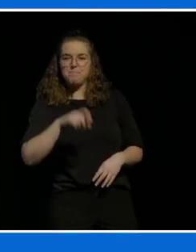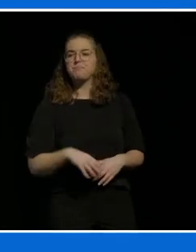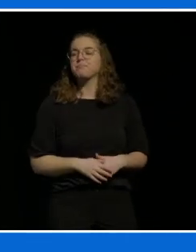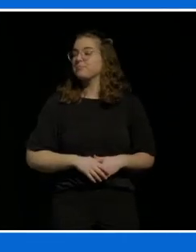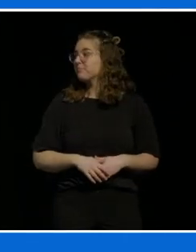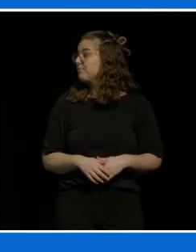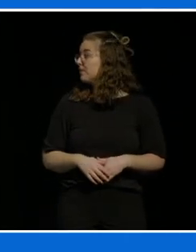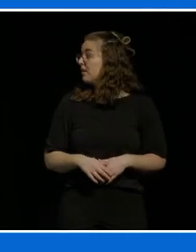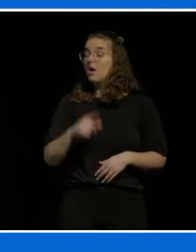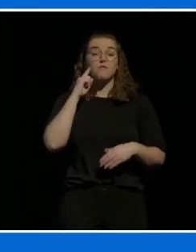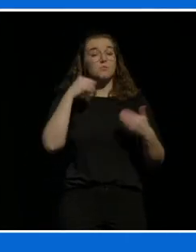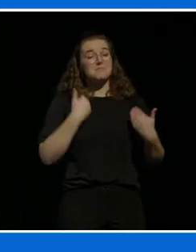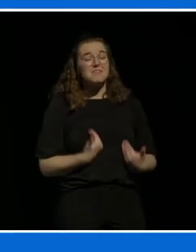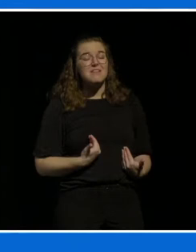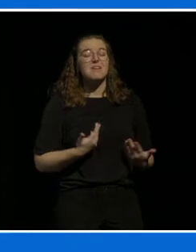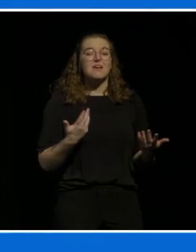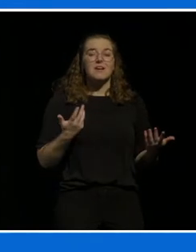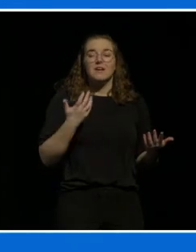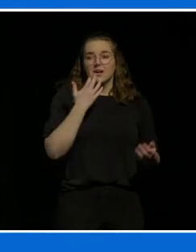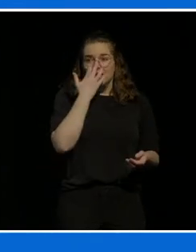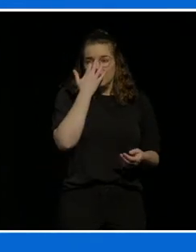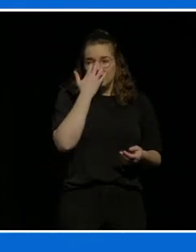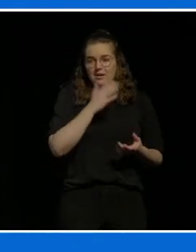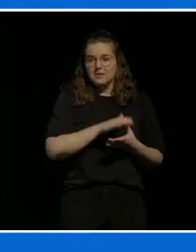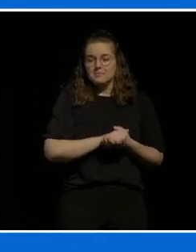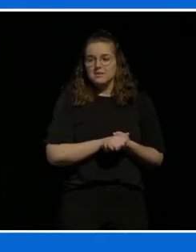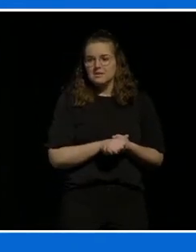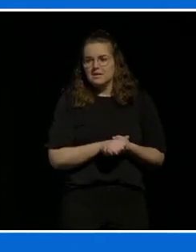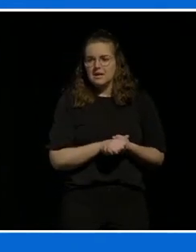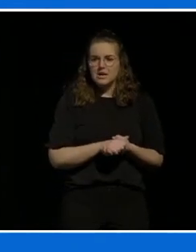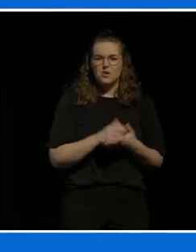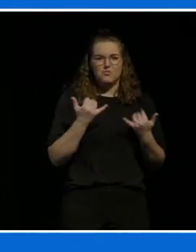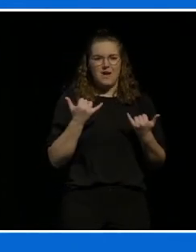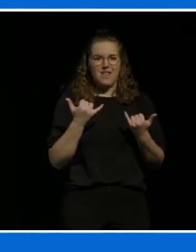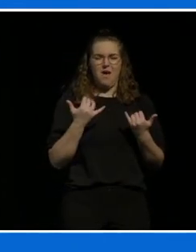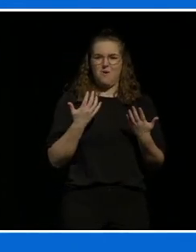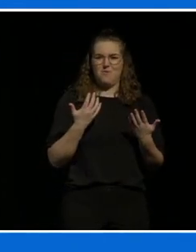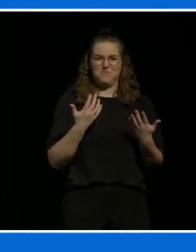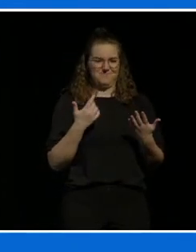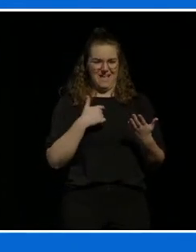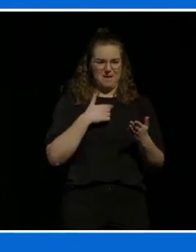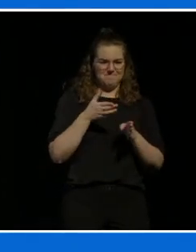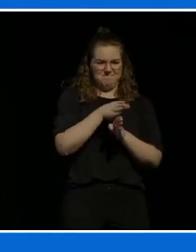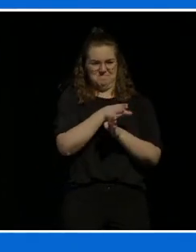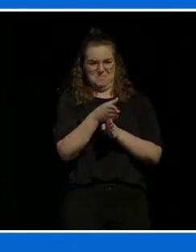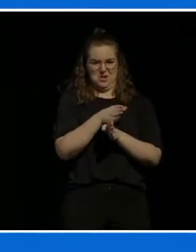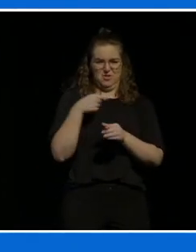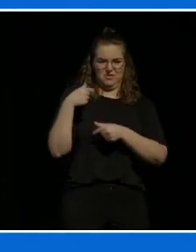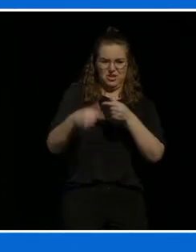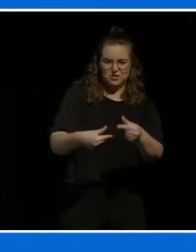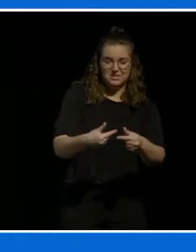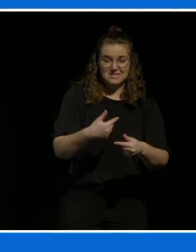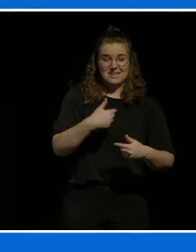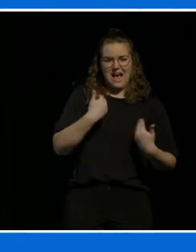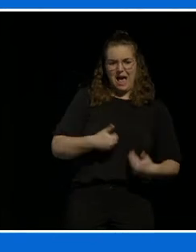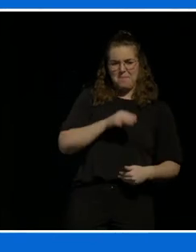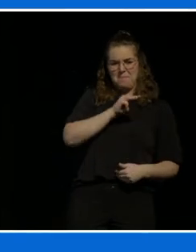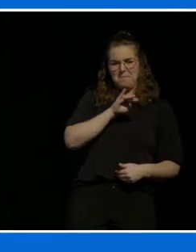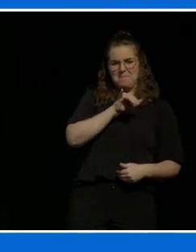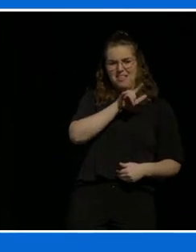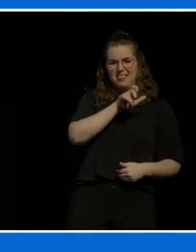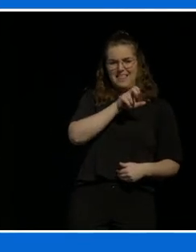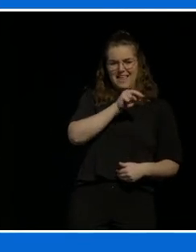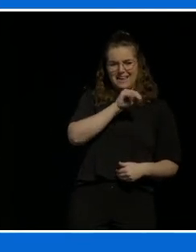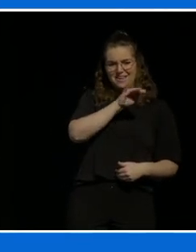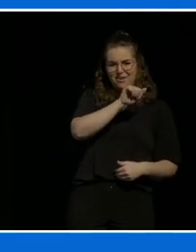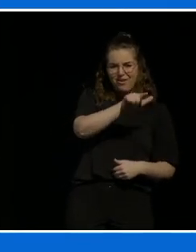me, I guess I'm in this weird kind of generation, so I'm a millennial, but also Gen Z. So I call myself a